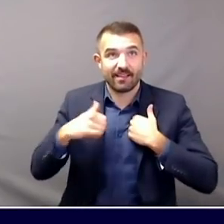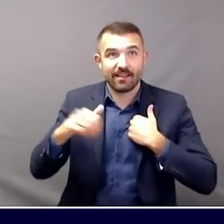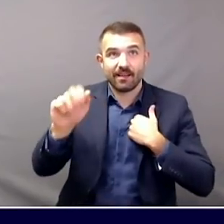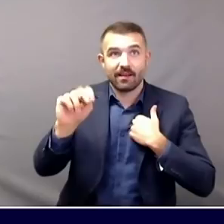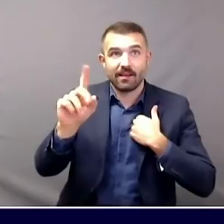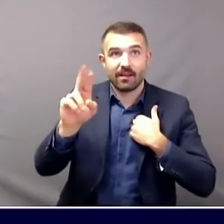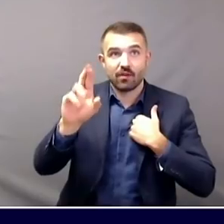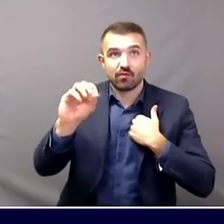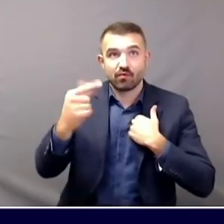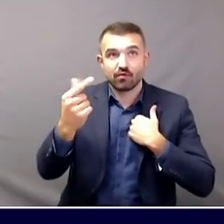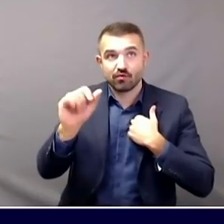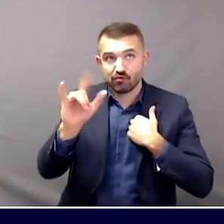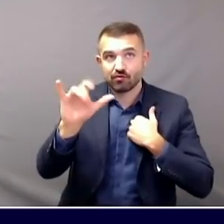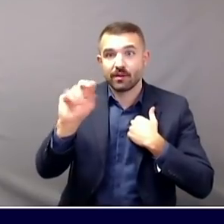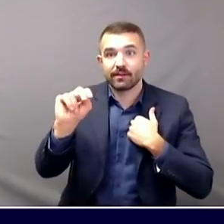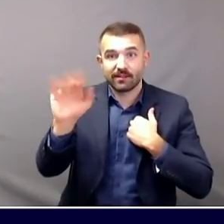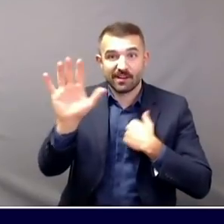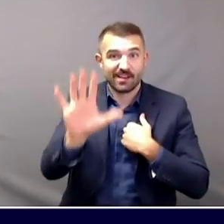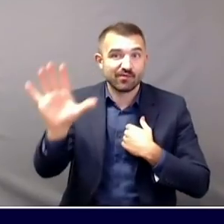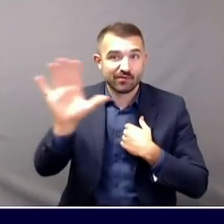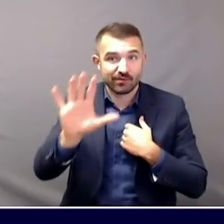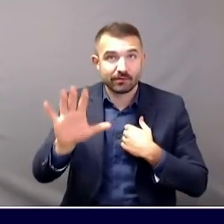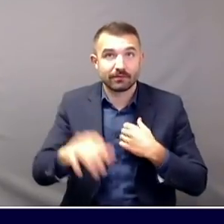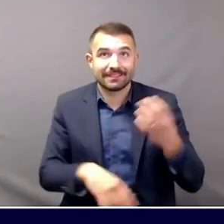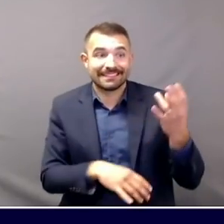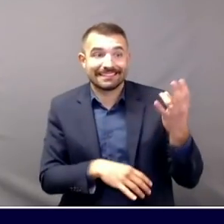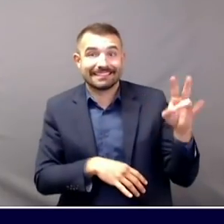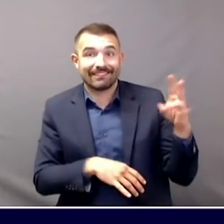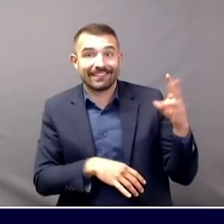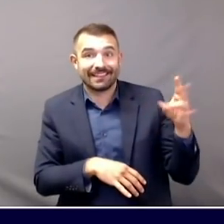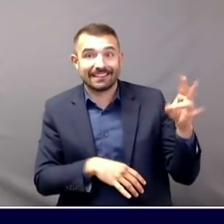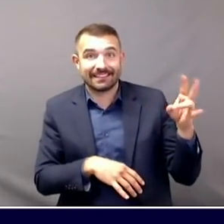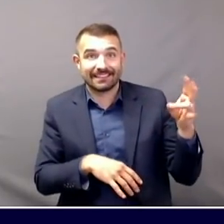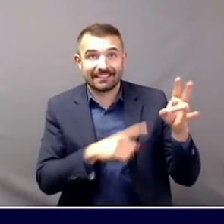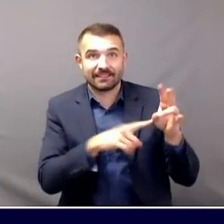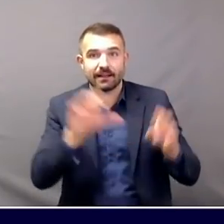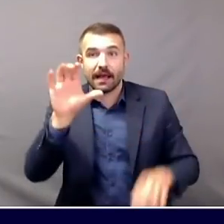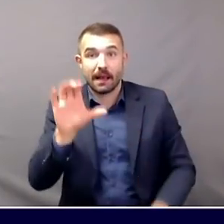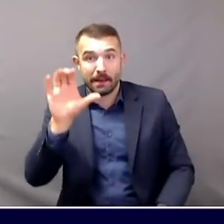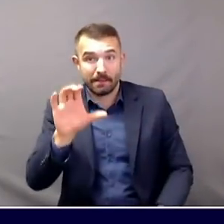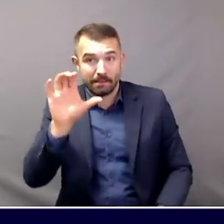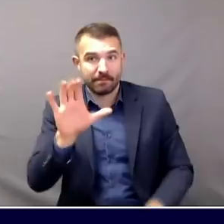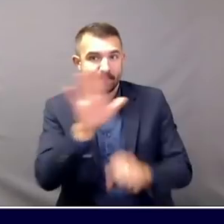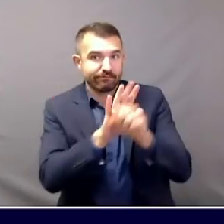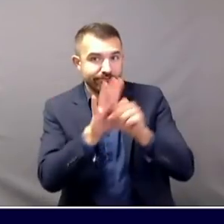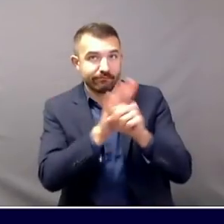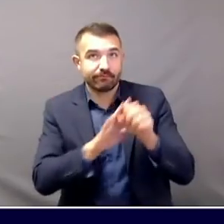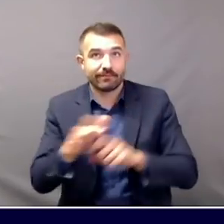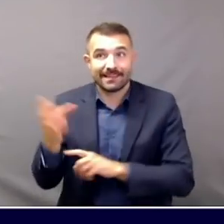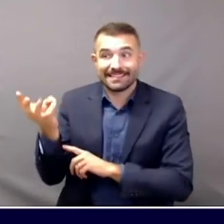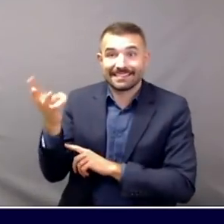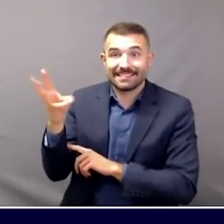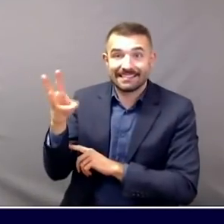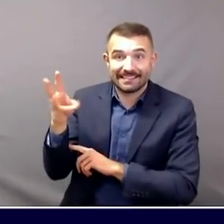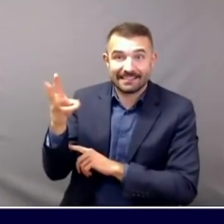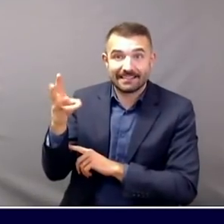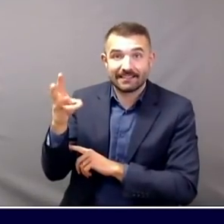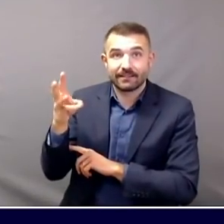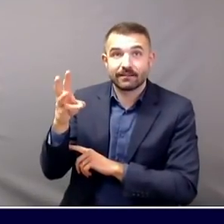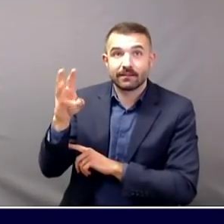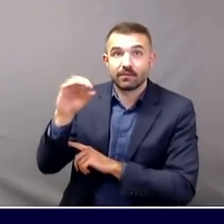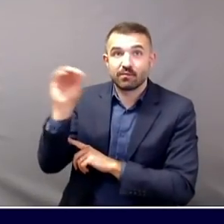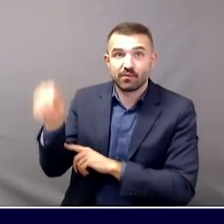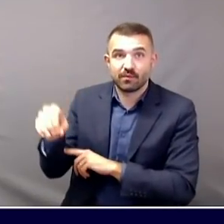from Cumberland County, and 16% are from York County. This pattern of high numbers of cases day